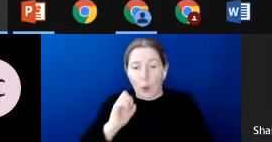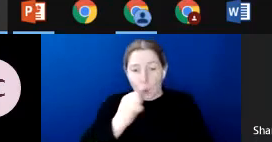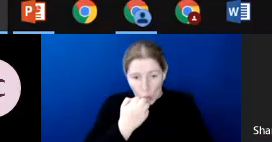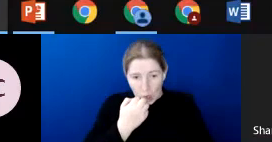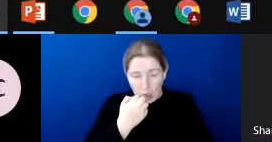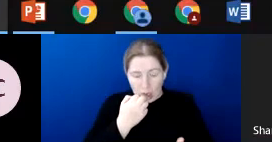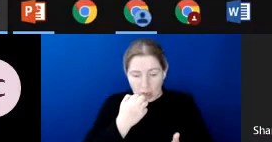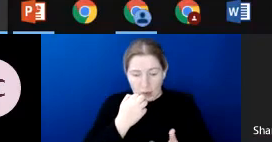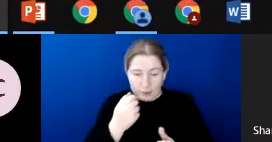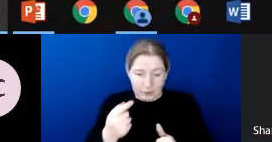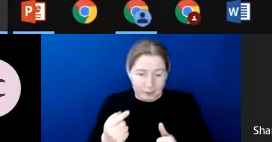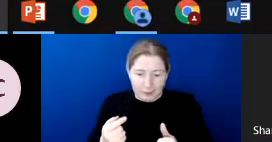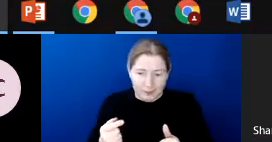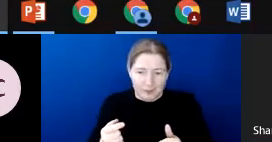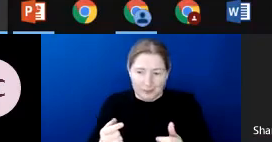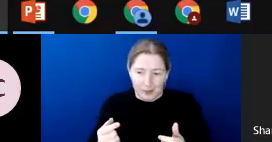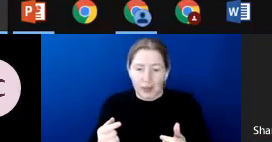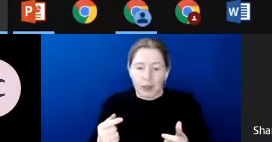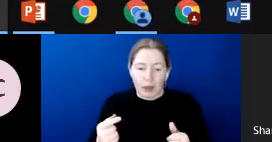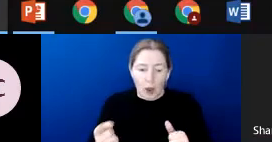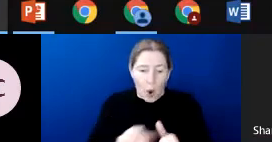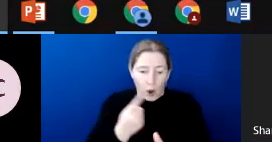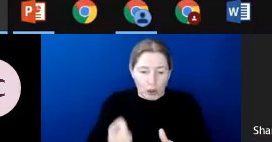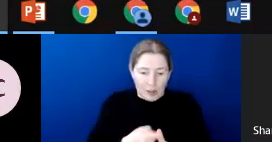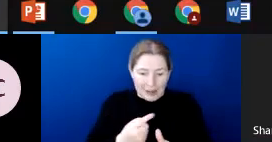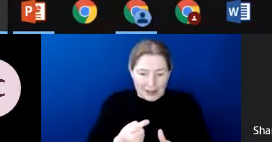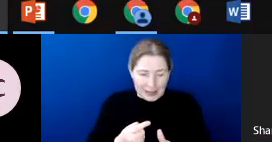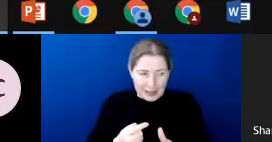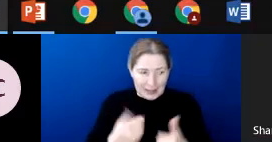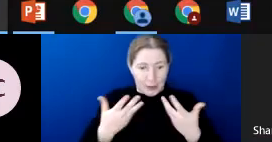that you actually create the mileage.